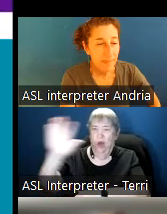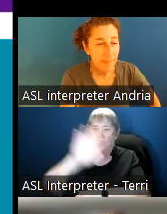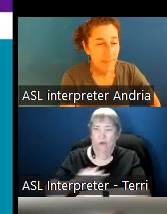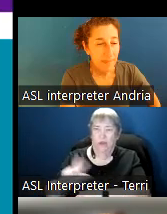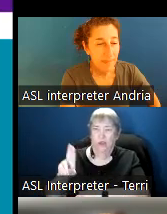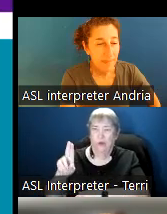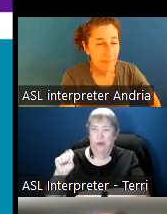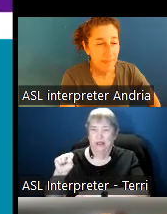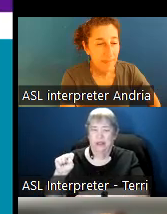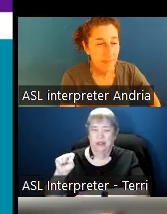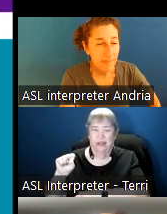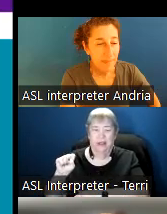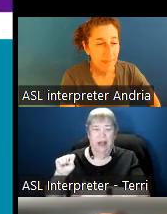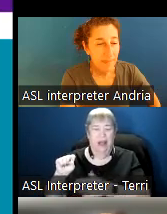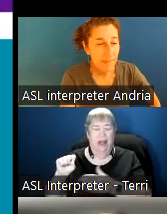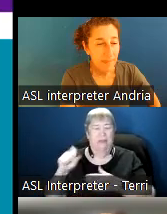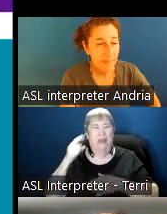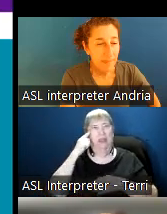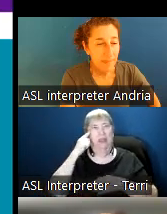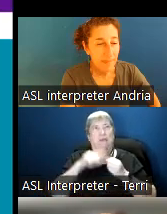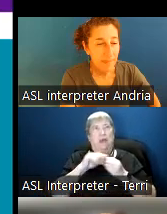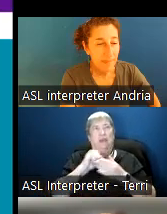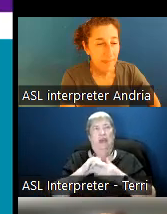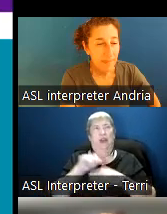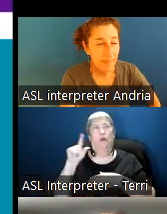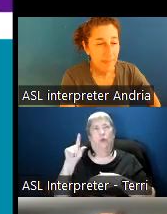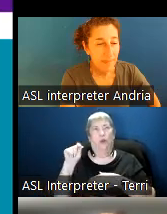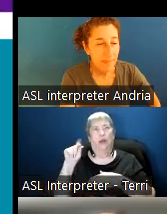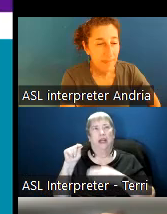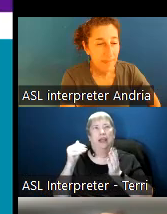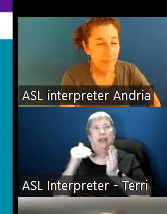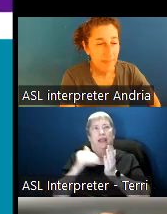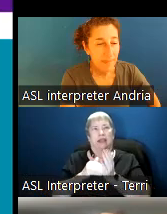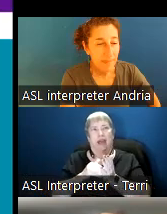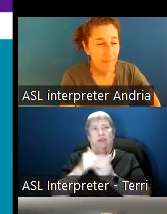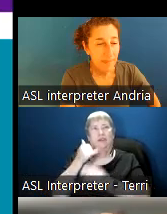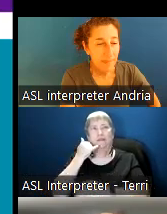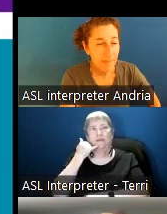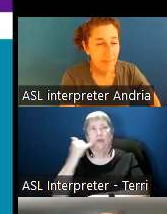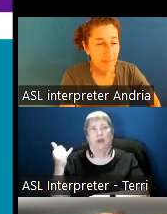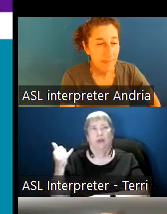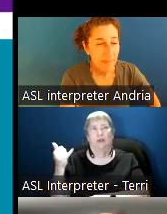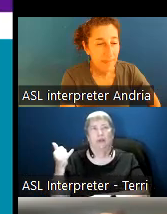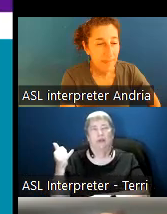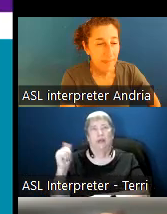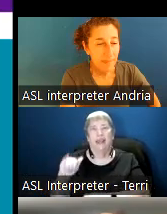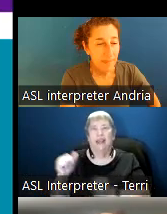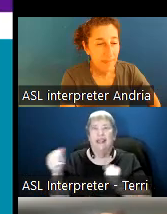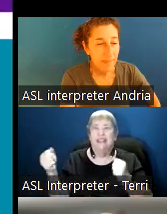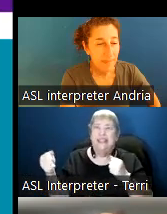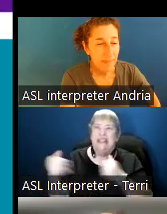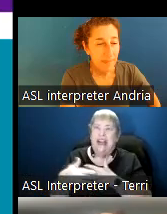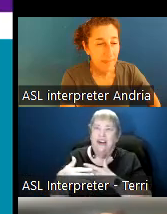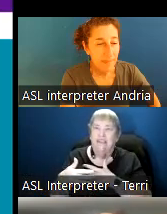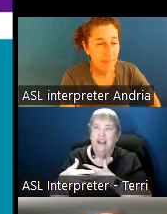So, I mean, when you think about that number, it's really terrifying, right?